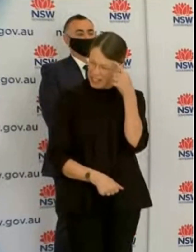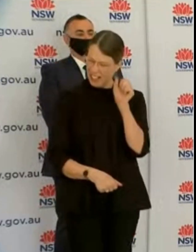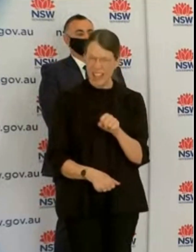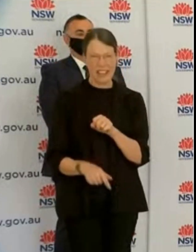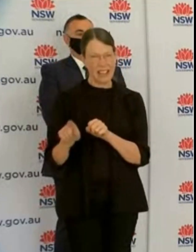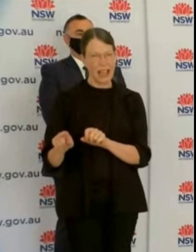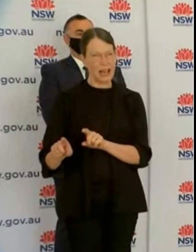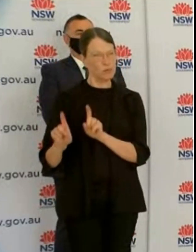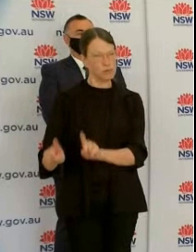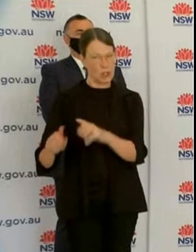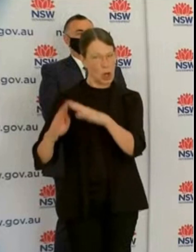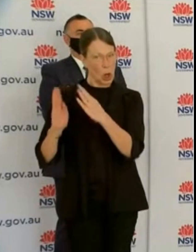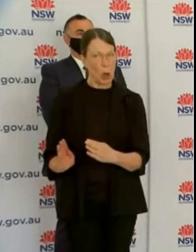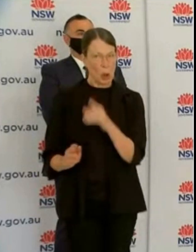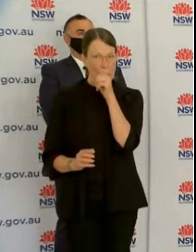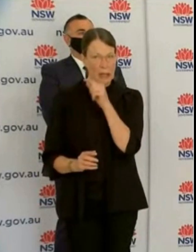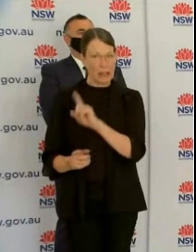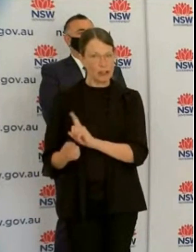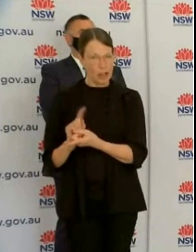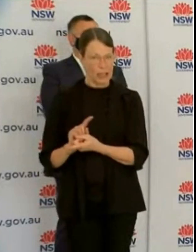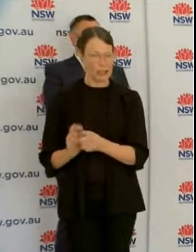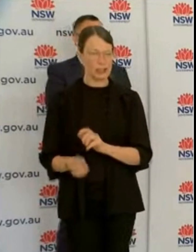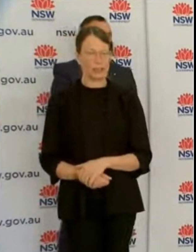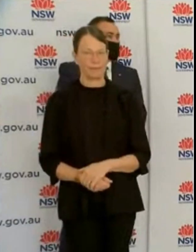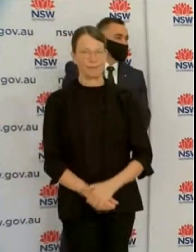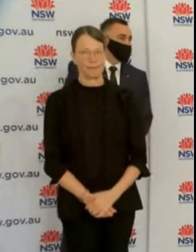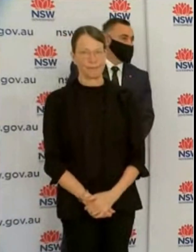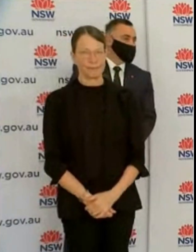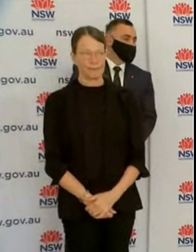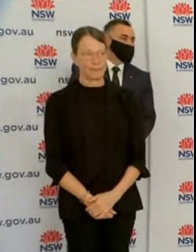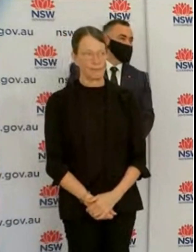that model between 70 and 80% double dose. You say that